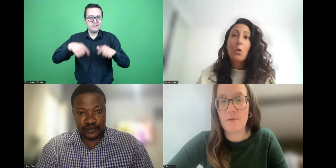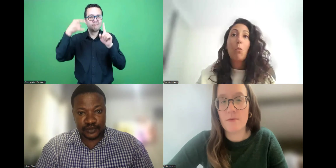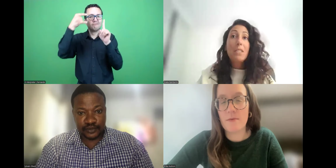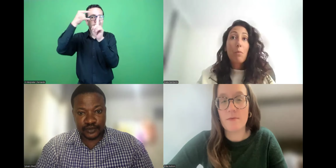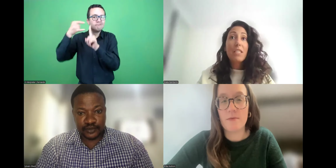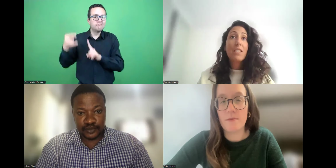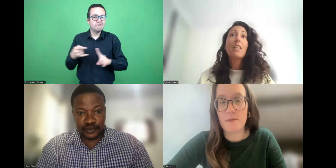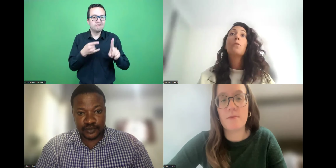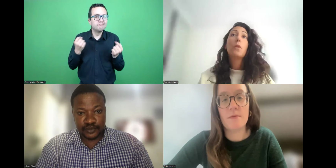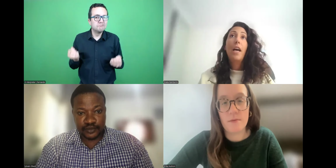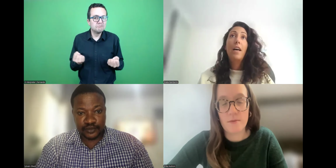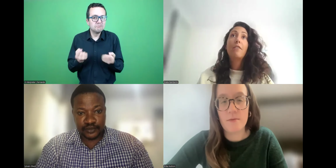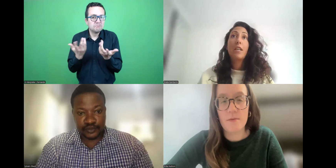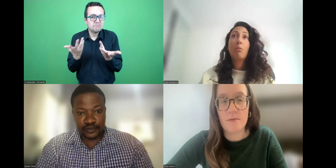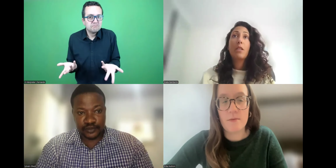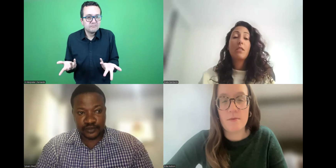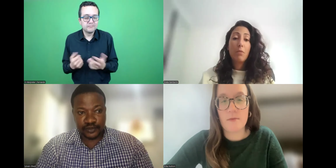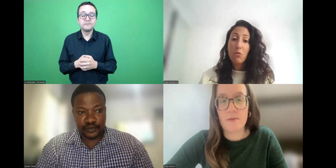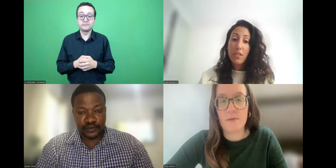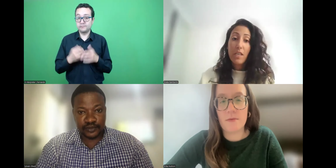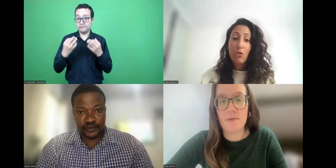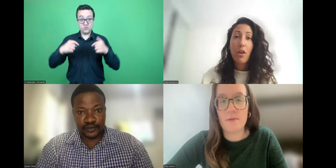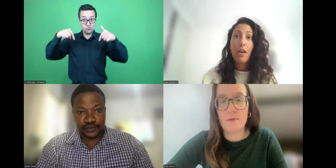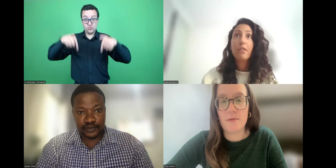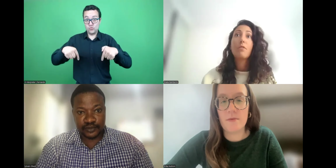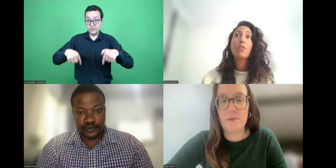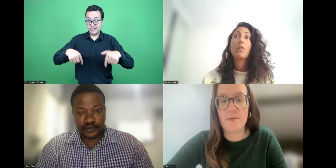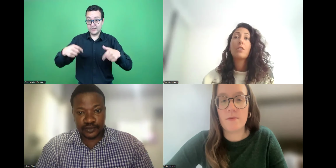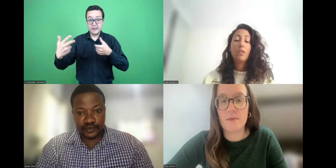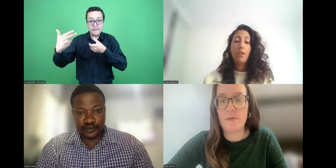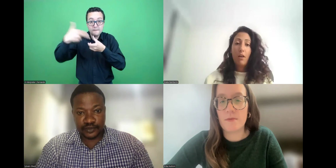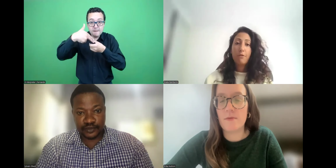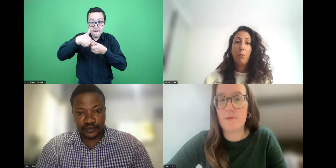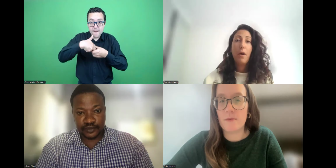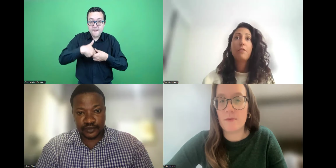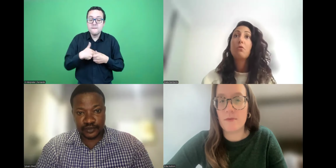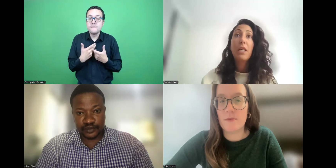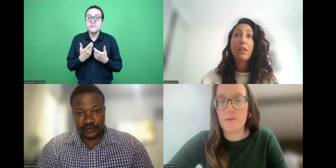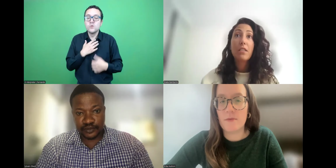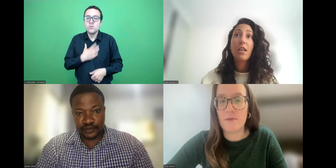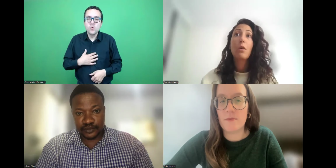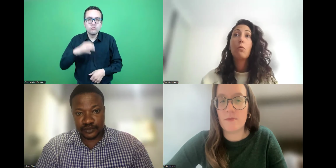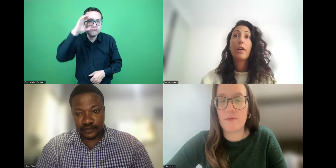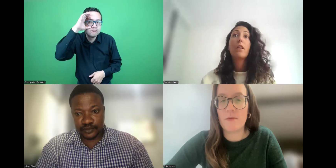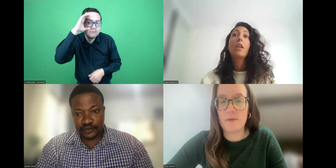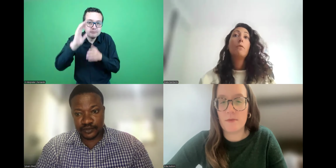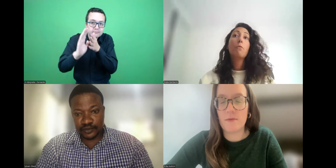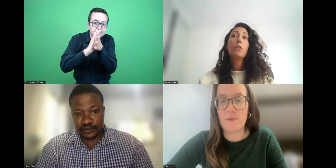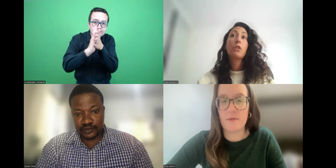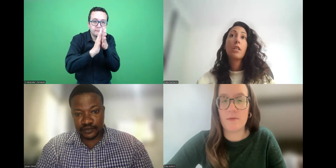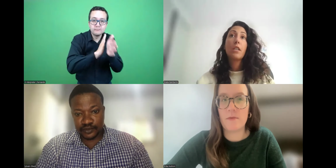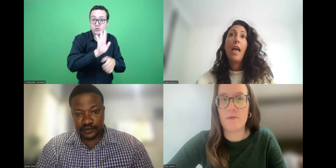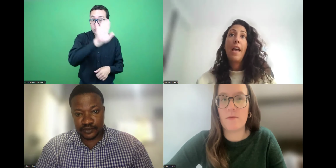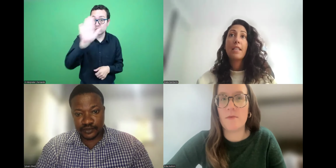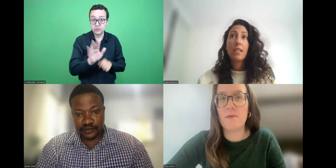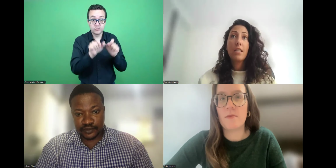to commitments. We'll have a participatory session after we've heard from a few speakers where we'll